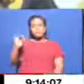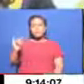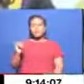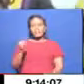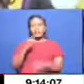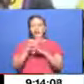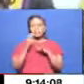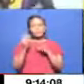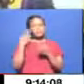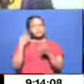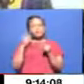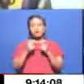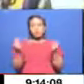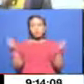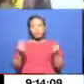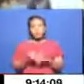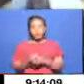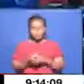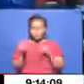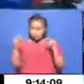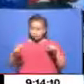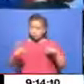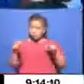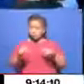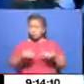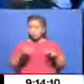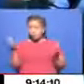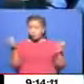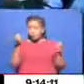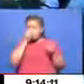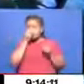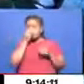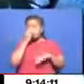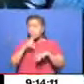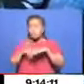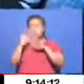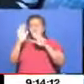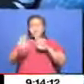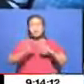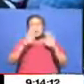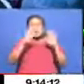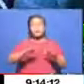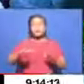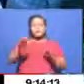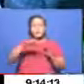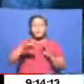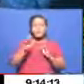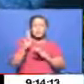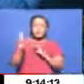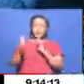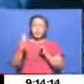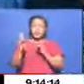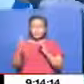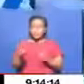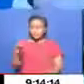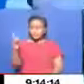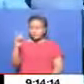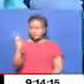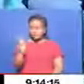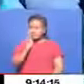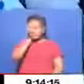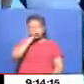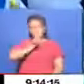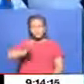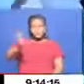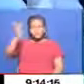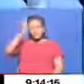it. Friday, the Deputy President or leading the Kenya Kwanza troops in Kasarani constituency in Nairobi dismissed the allegations